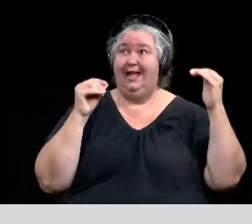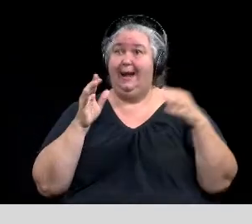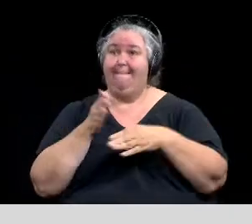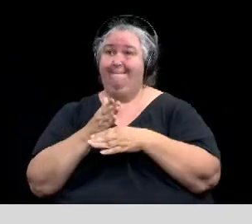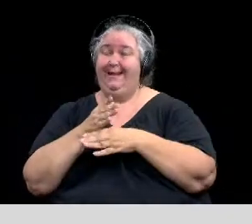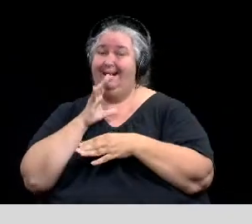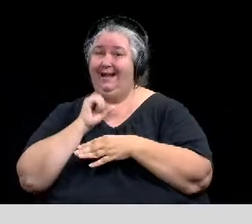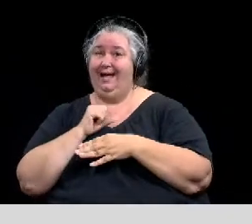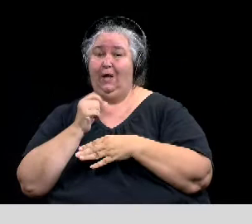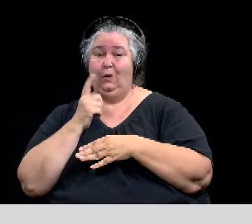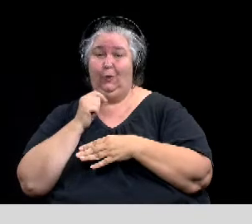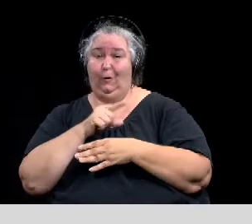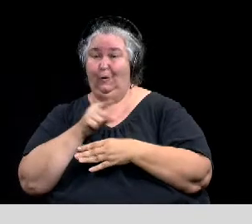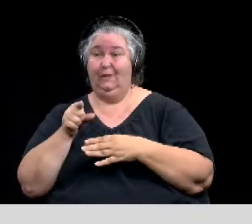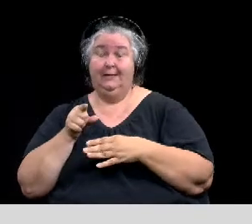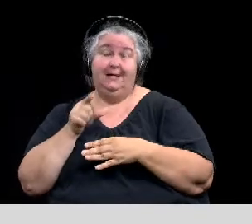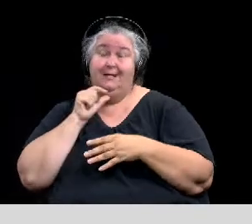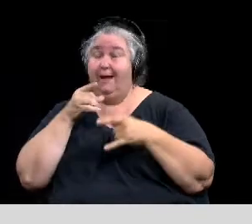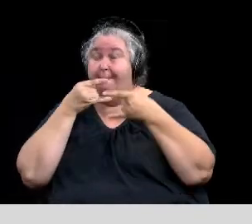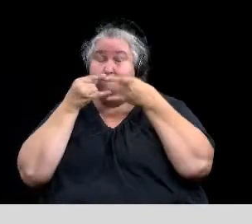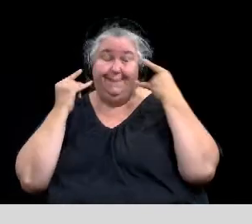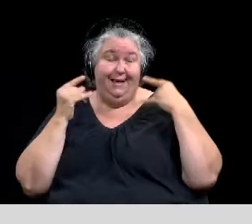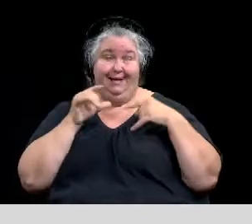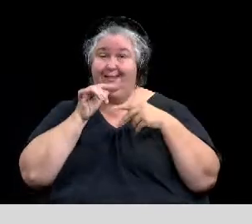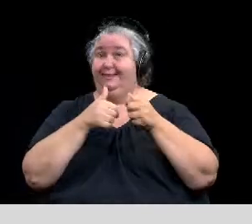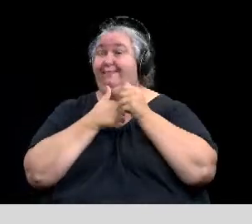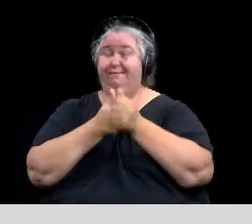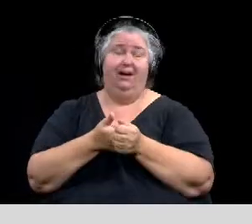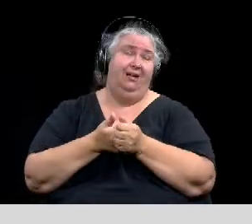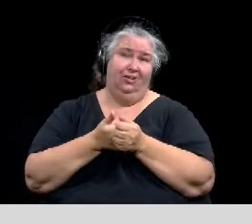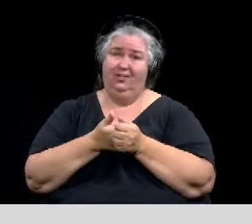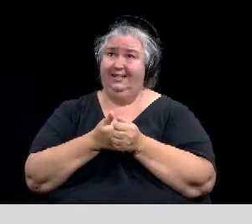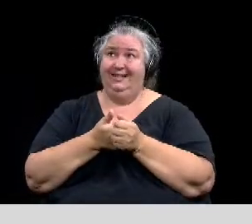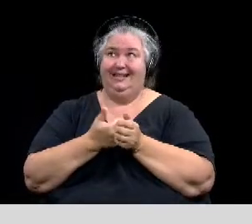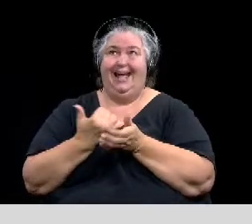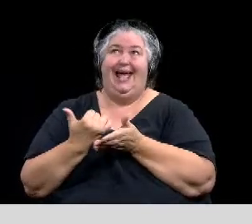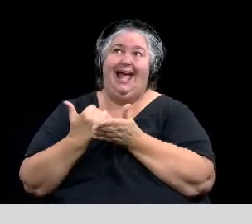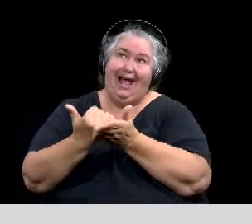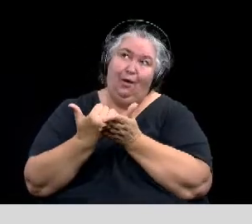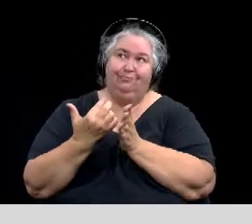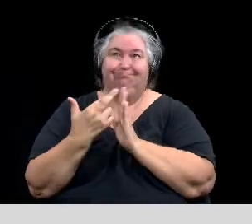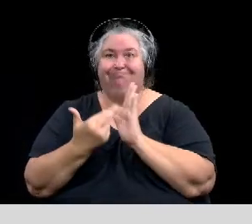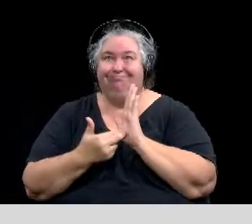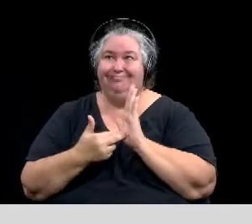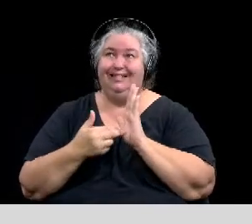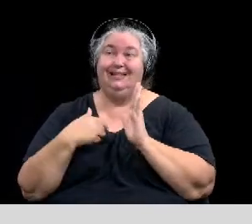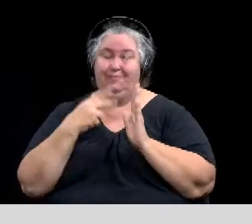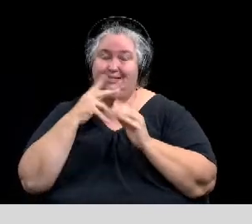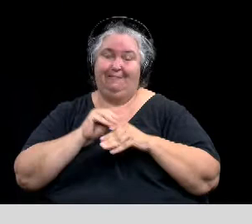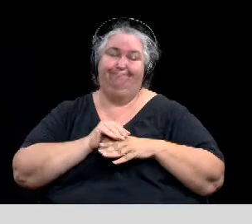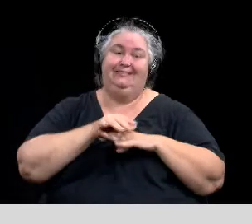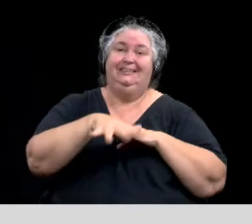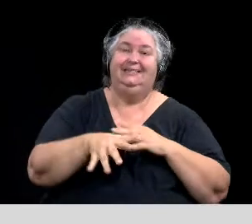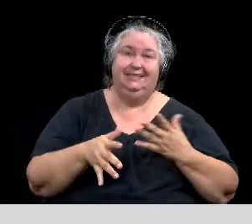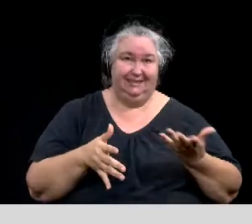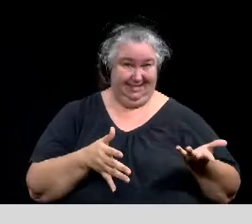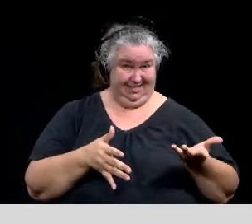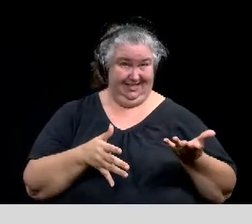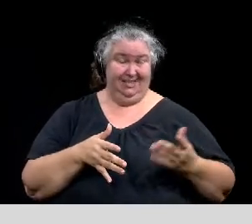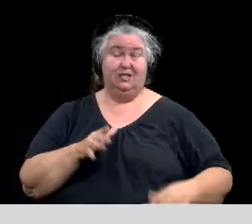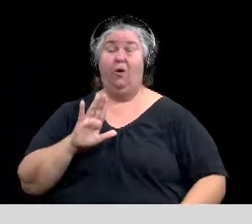adults who aren't masking, aren't following those health behavior guidelines, again, we see spillover. So from